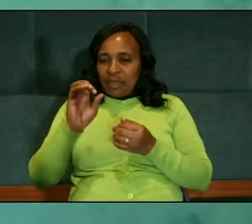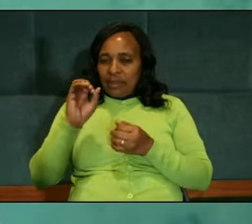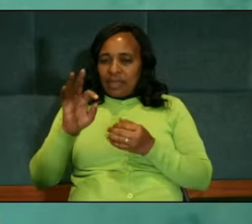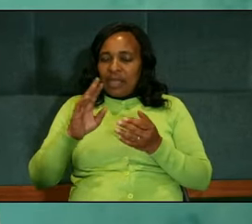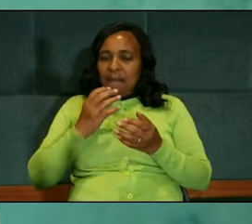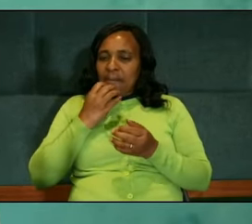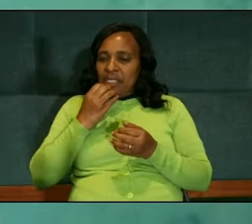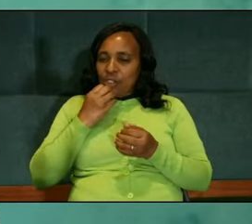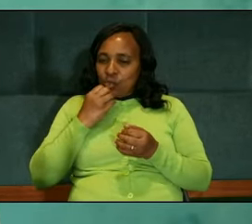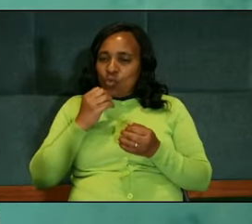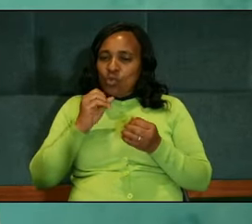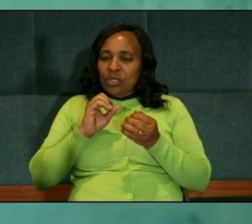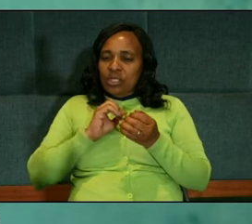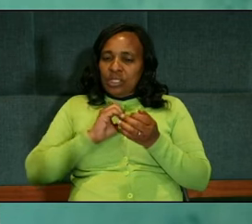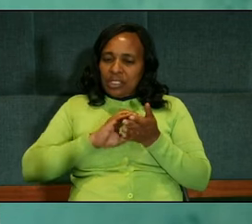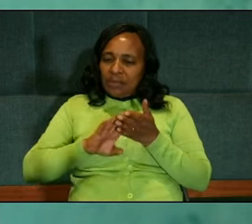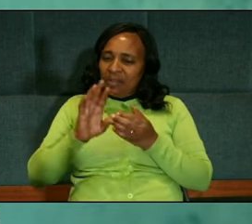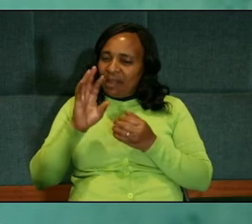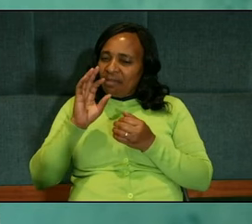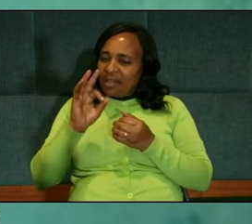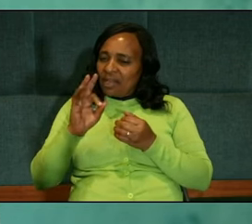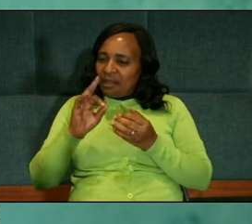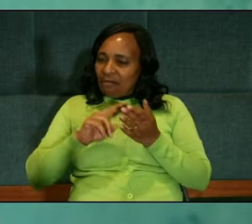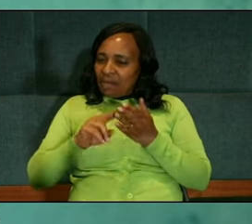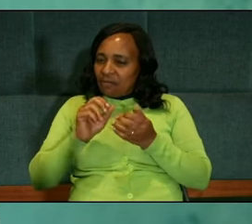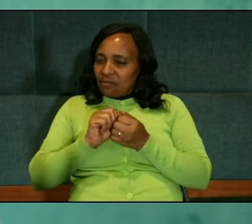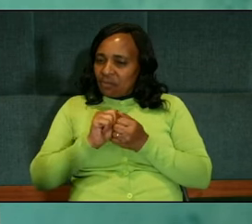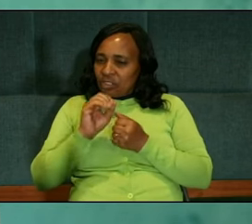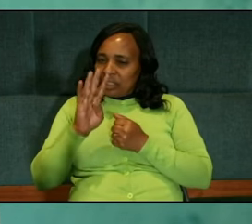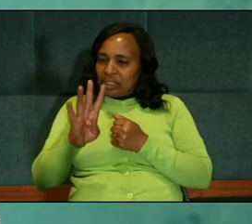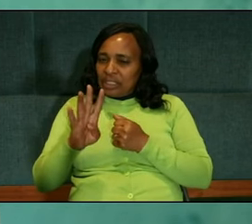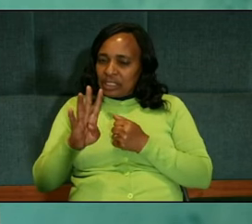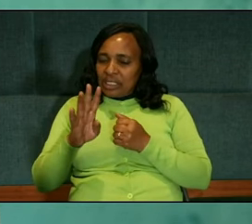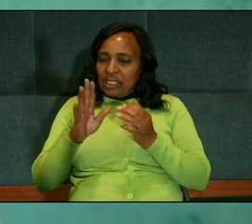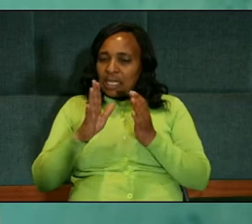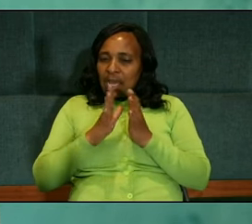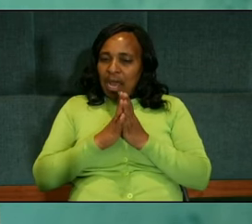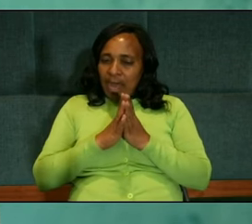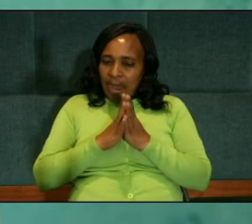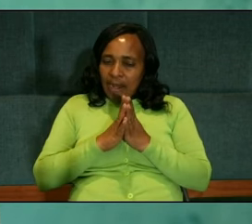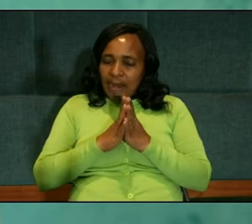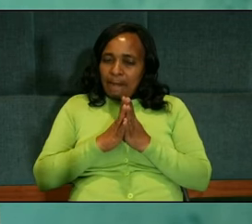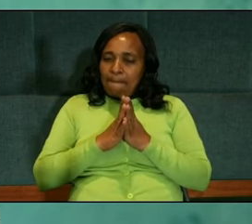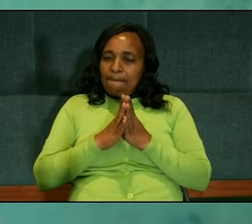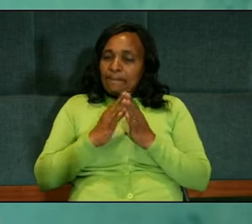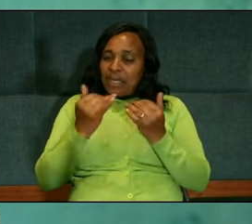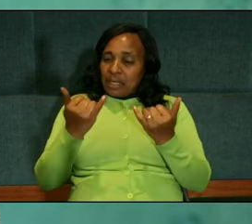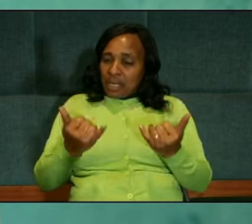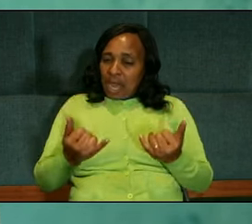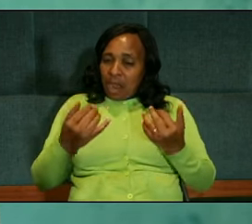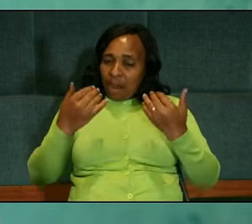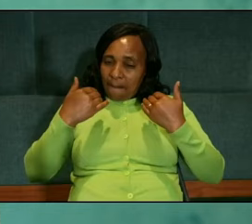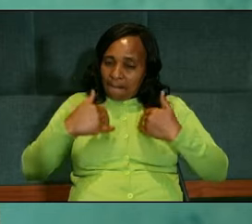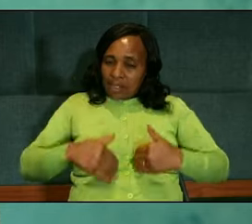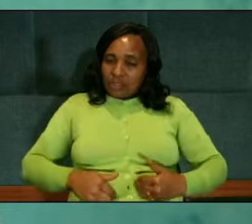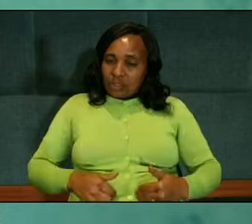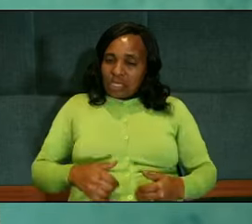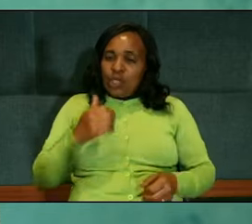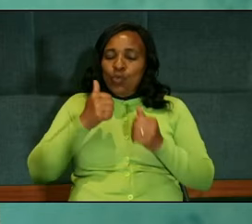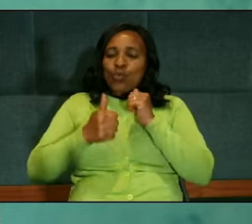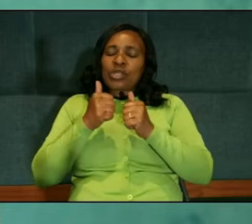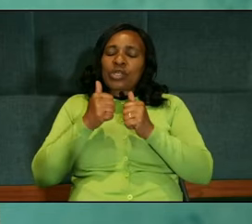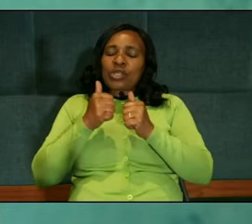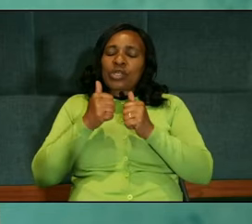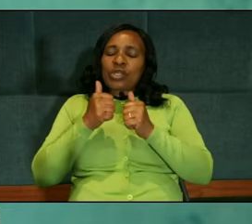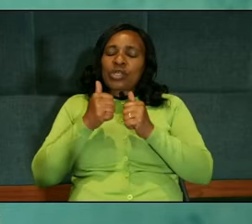Matthew 11:29, Exodus 33, and verse 14. And personally, the one that really impacted me